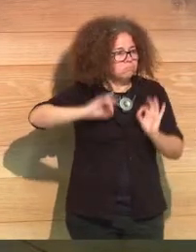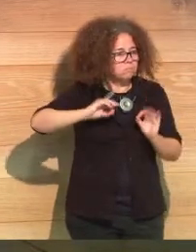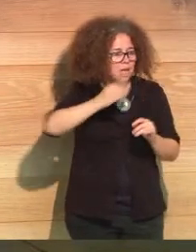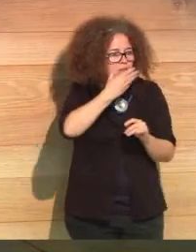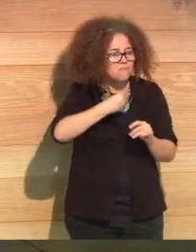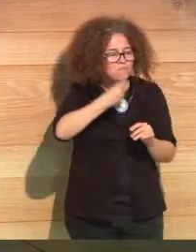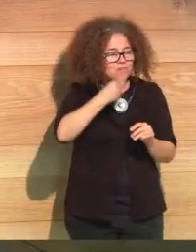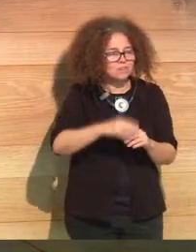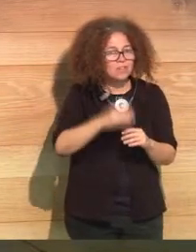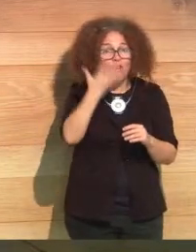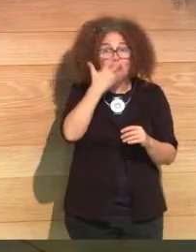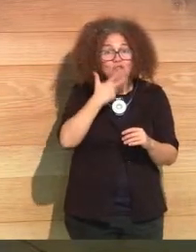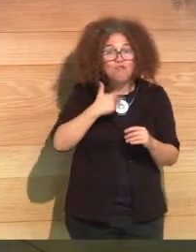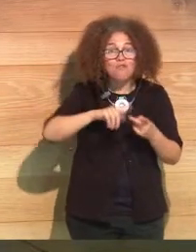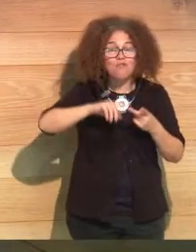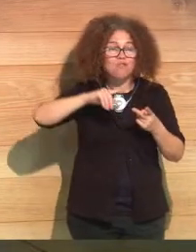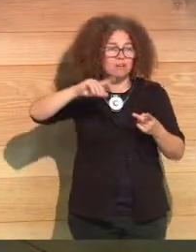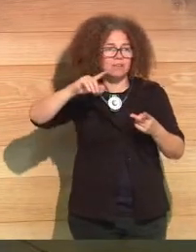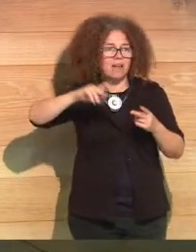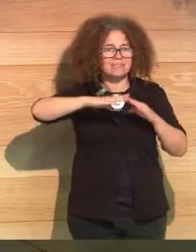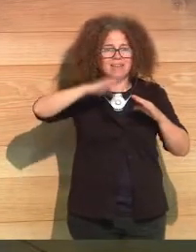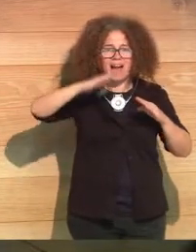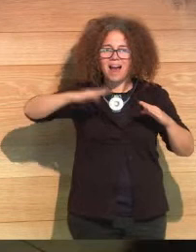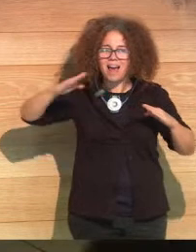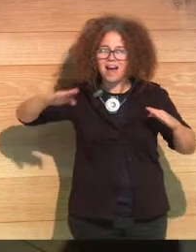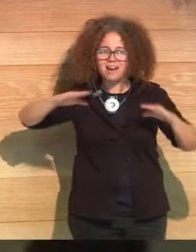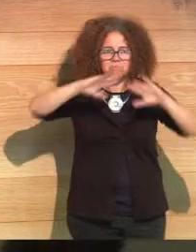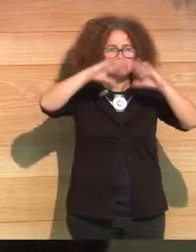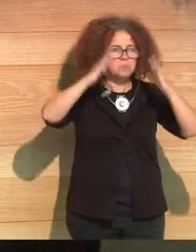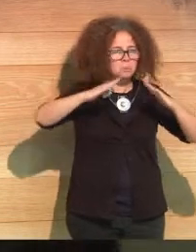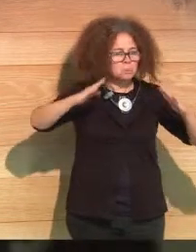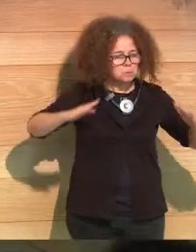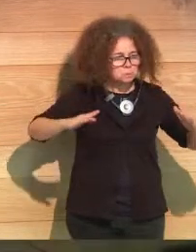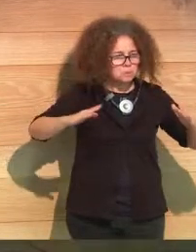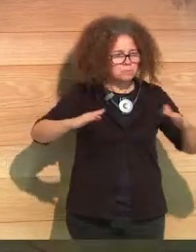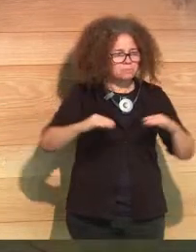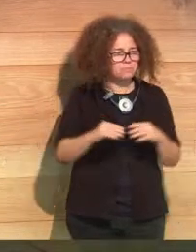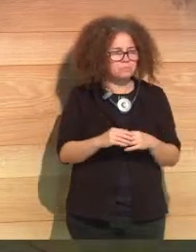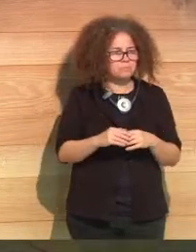The colors, the scale, I think it echoes the sublime.